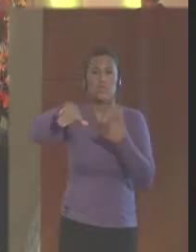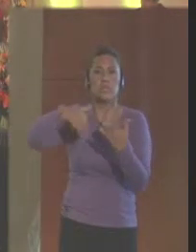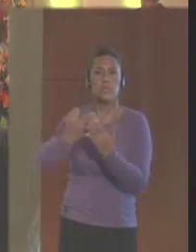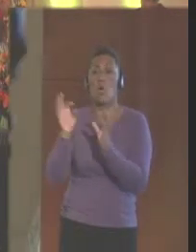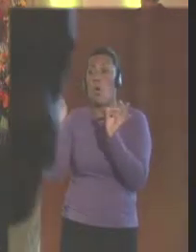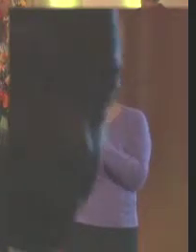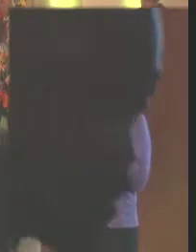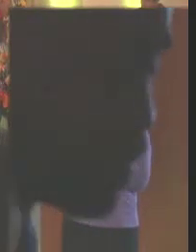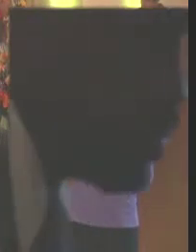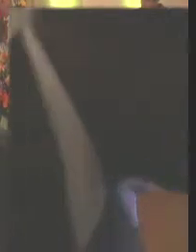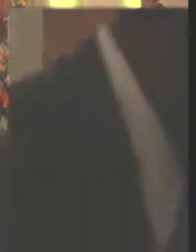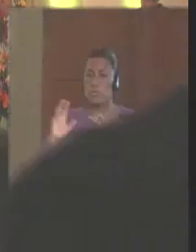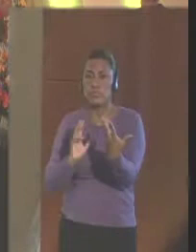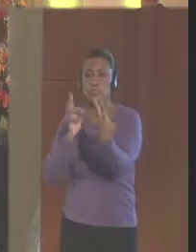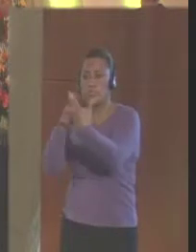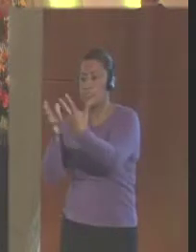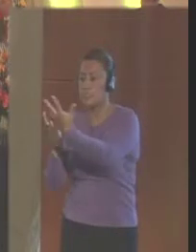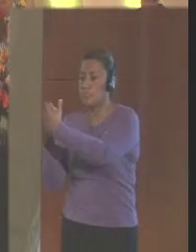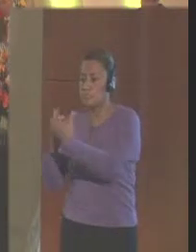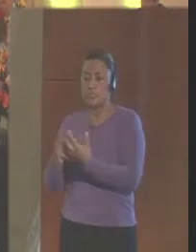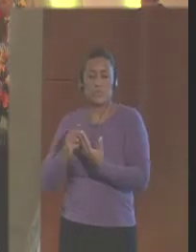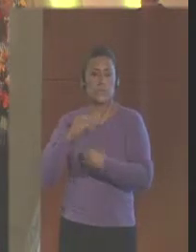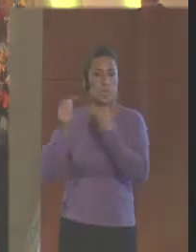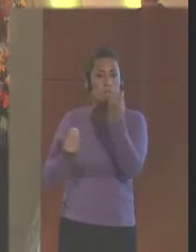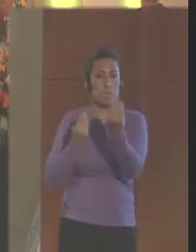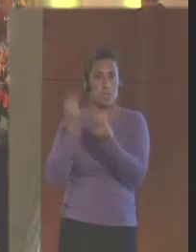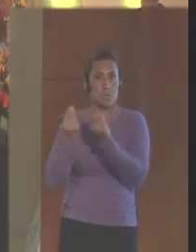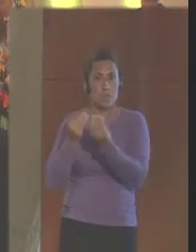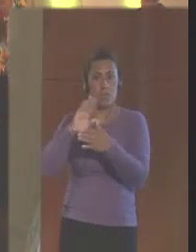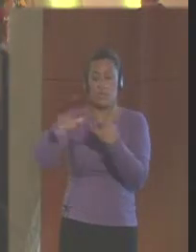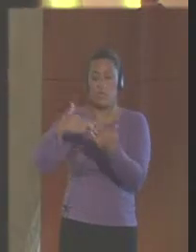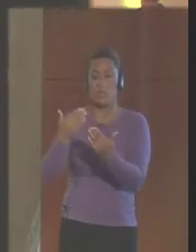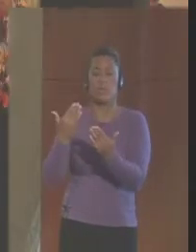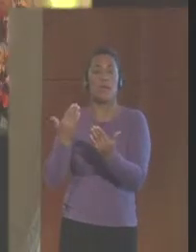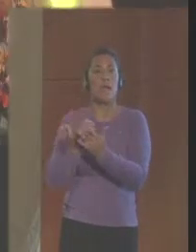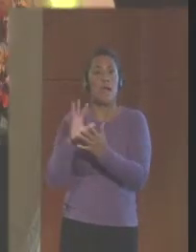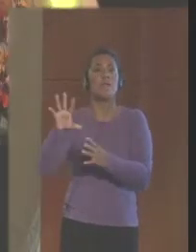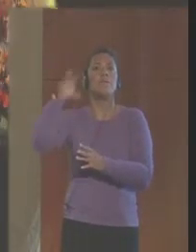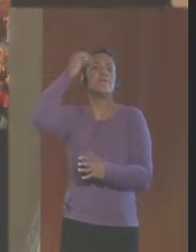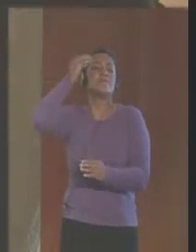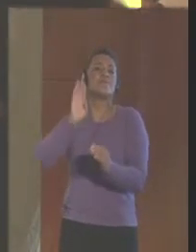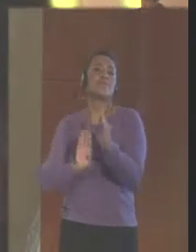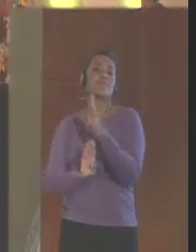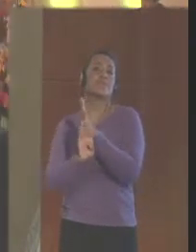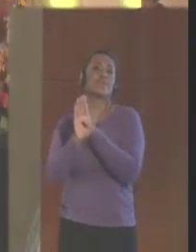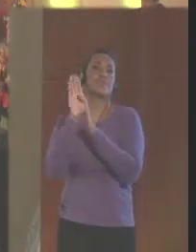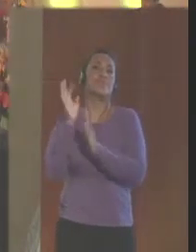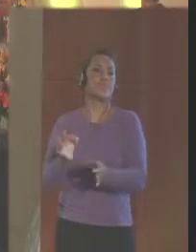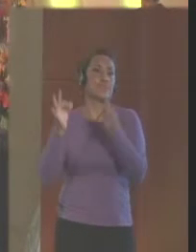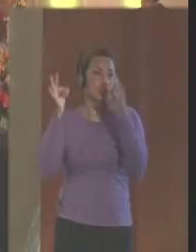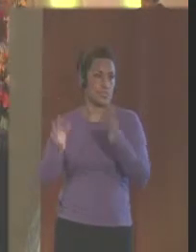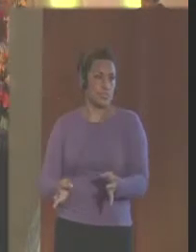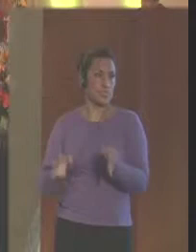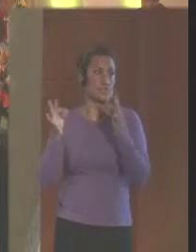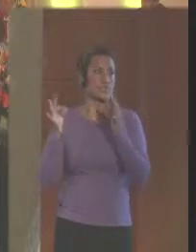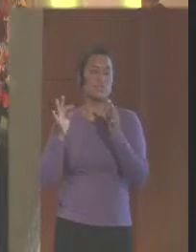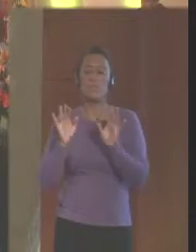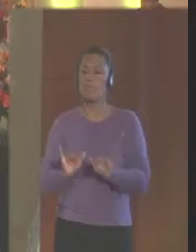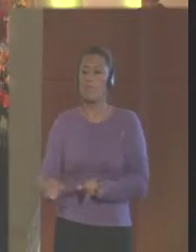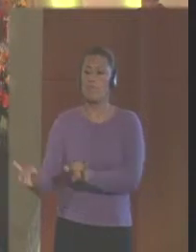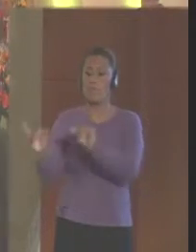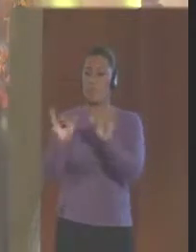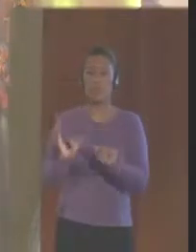sustainable development in accordance with the Millennium Development Goals. The overall vision